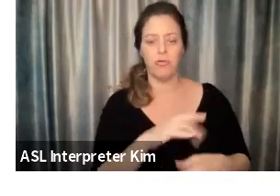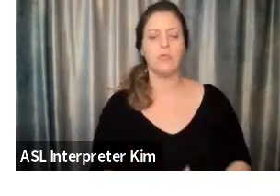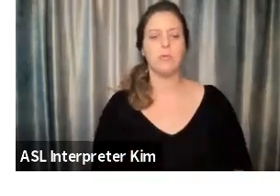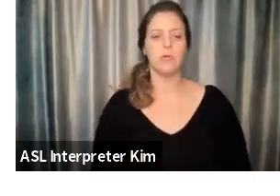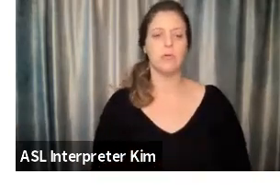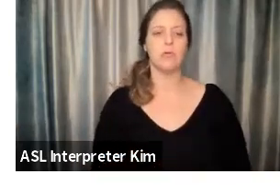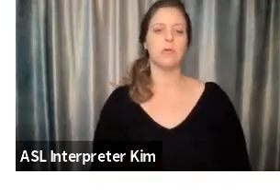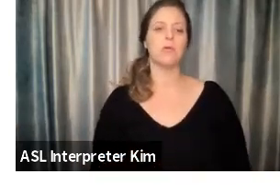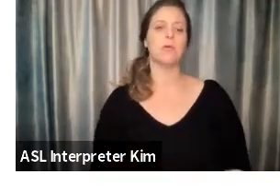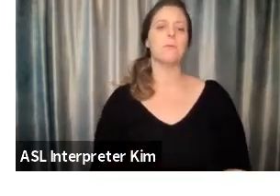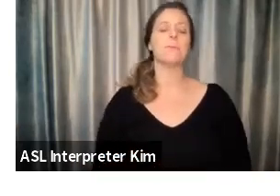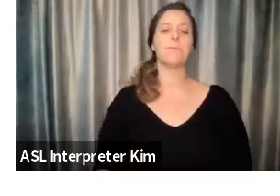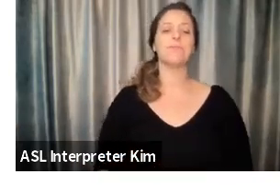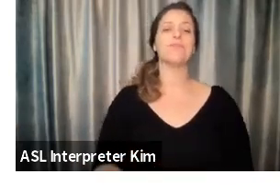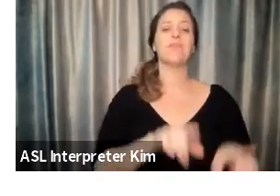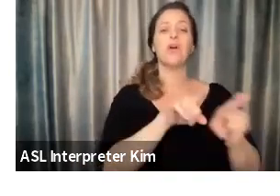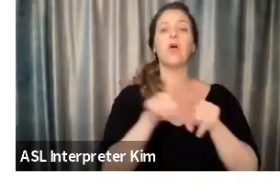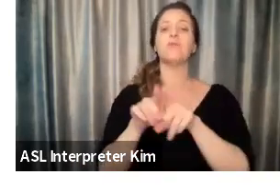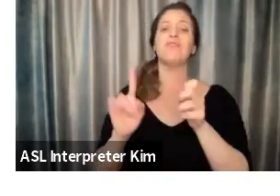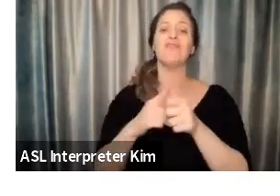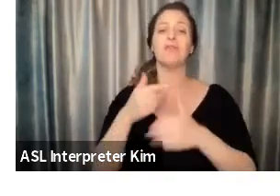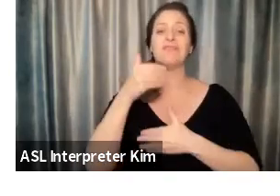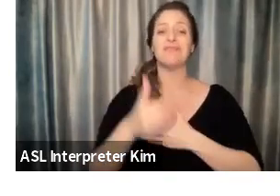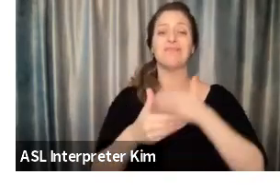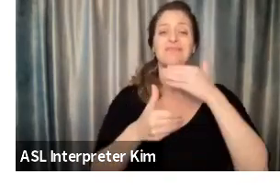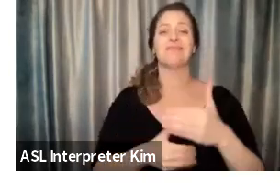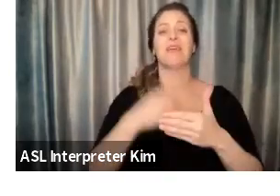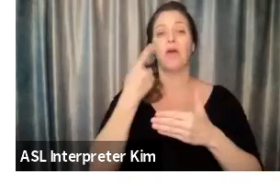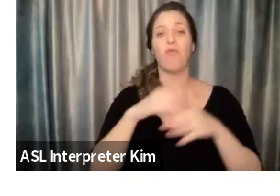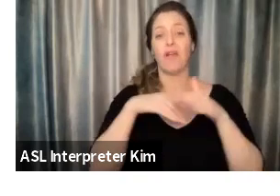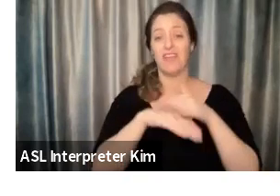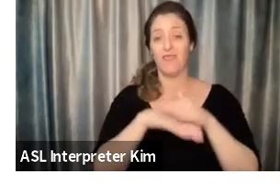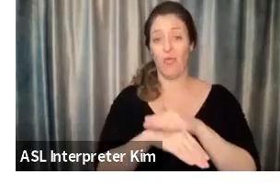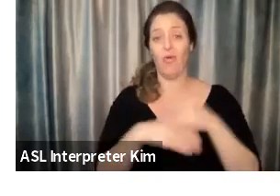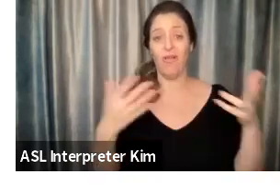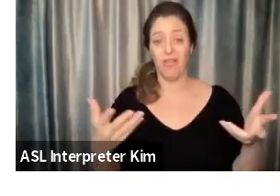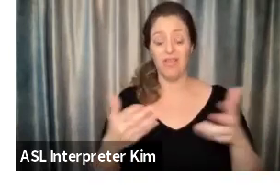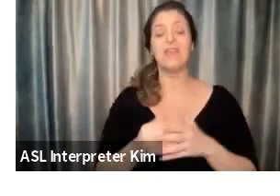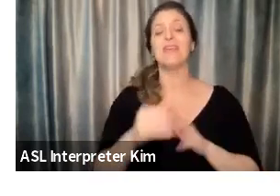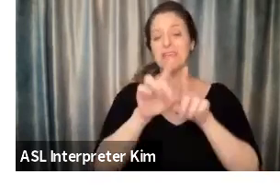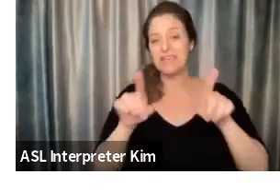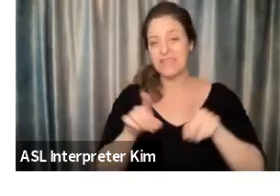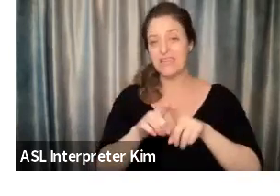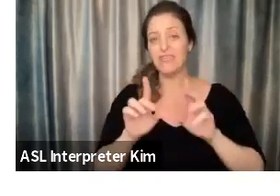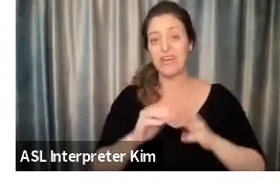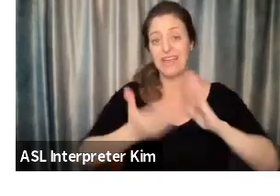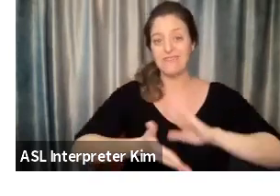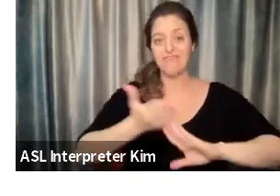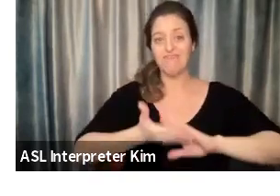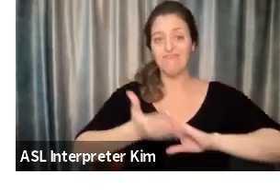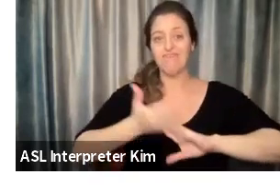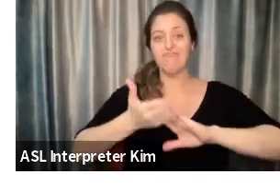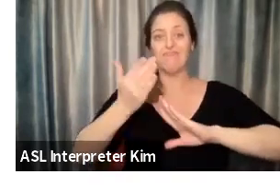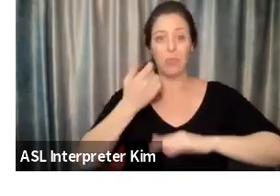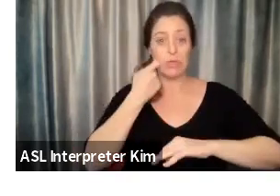We also want to let you know that one of the first steps in, as far as with enrollment now, the district has launched what is called the Arizona